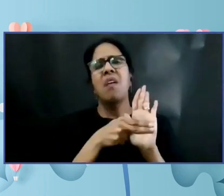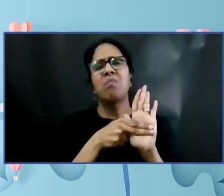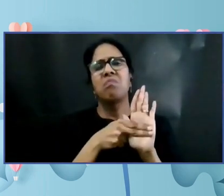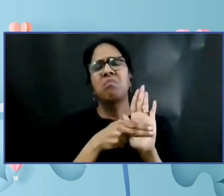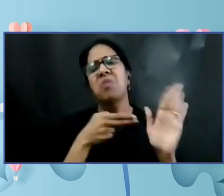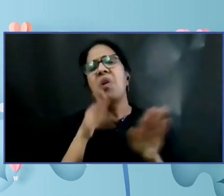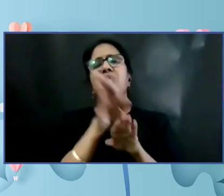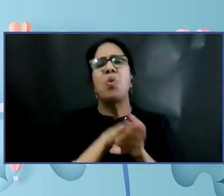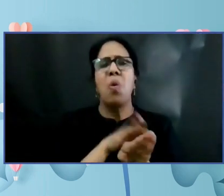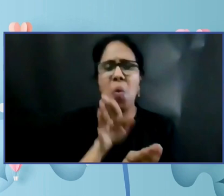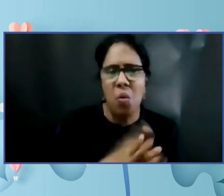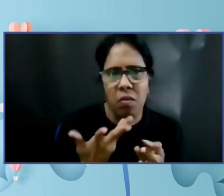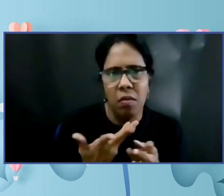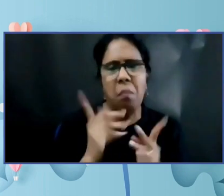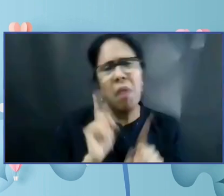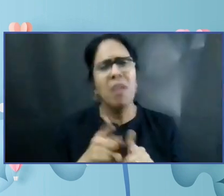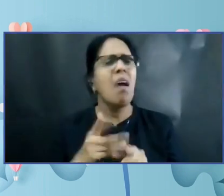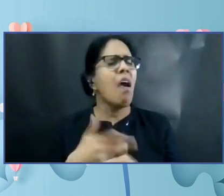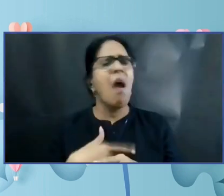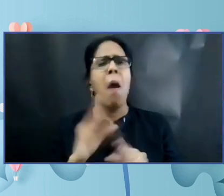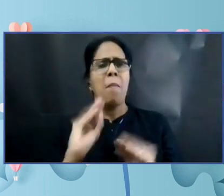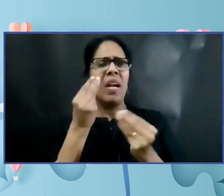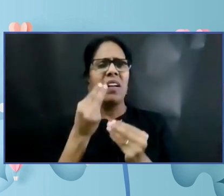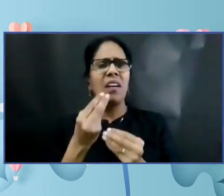it's better to be the tortoise than the hare.